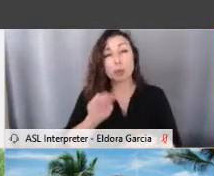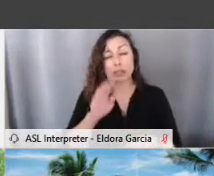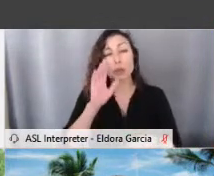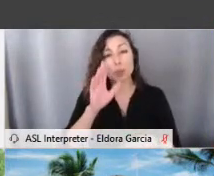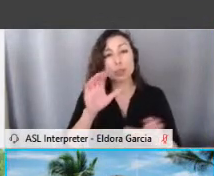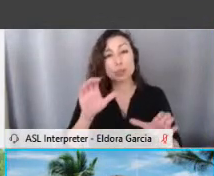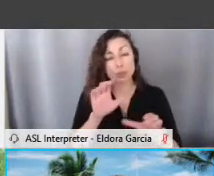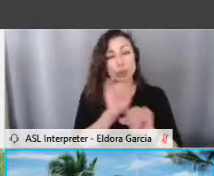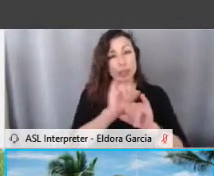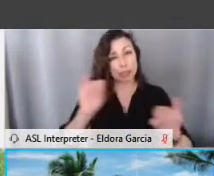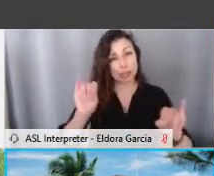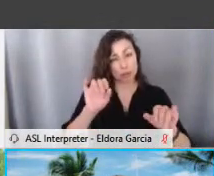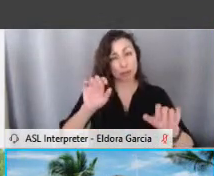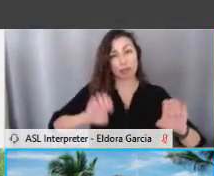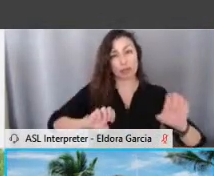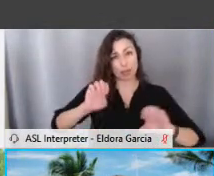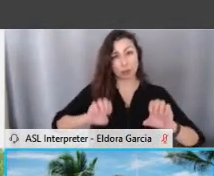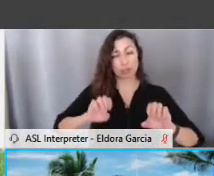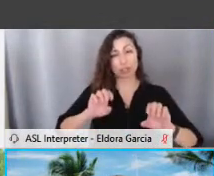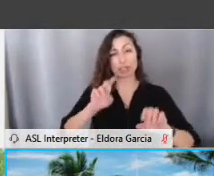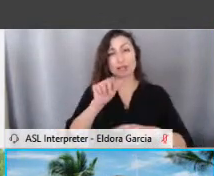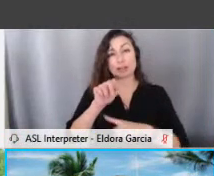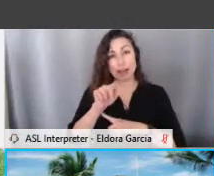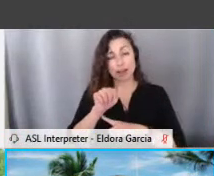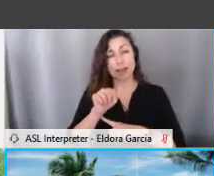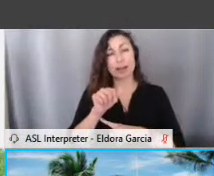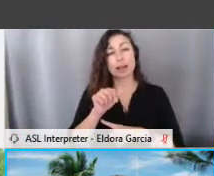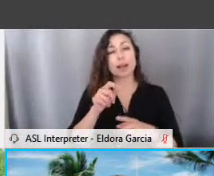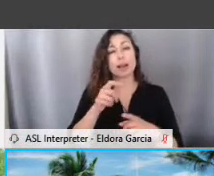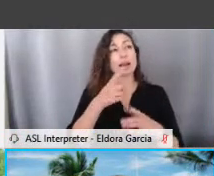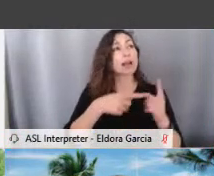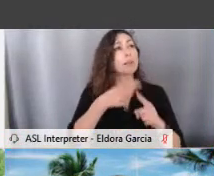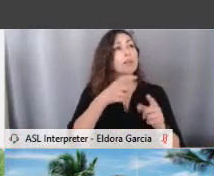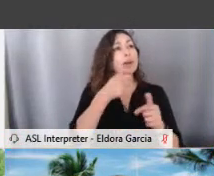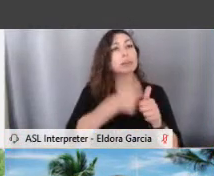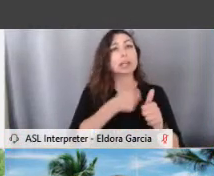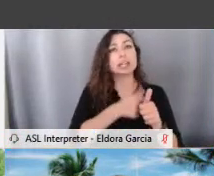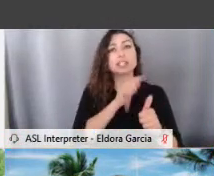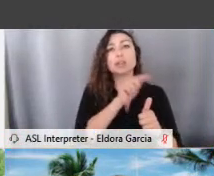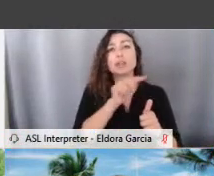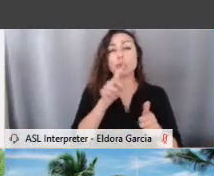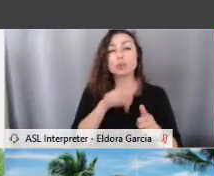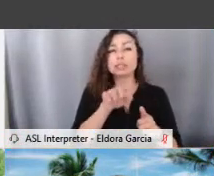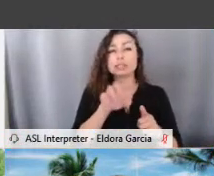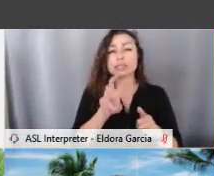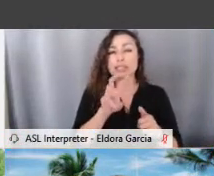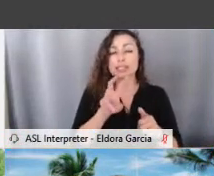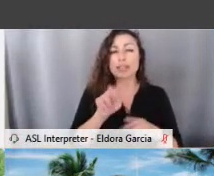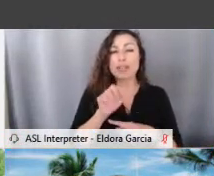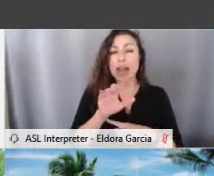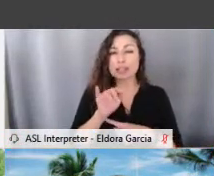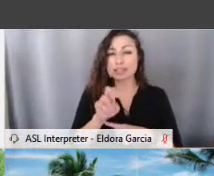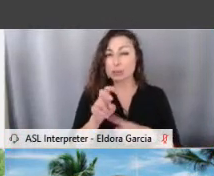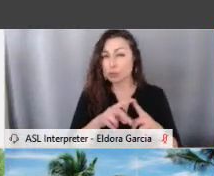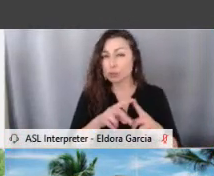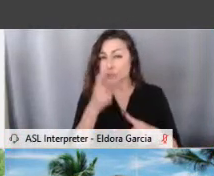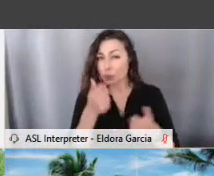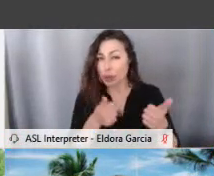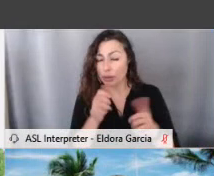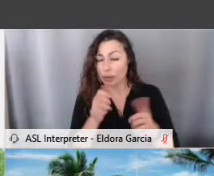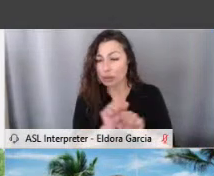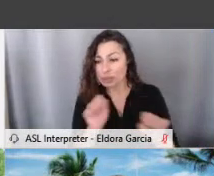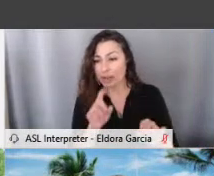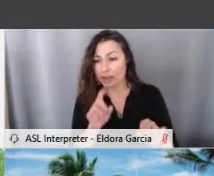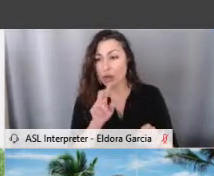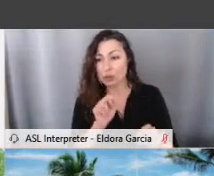do an independent evaluation of the data coming out from each of these 6 vaccines and determine whether it's safe for